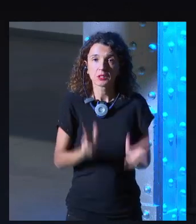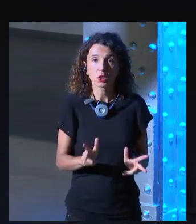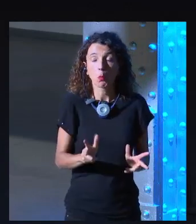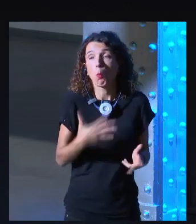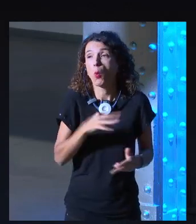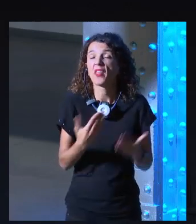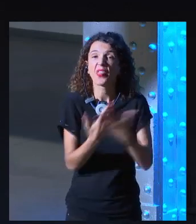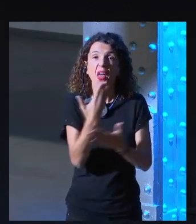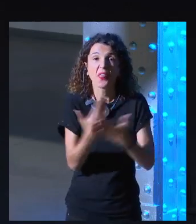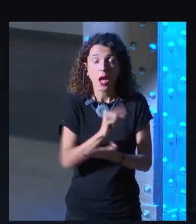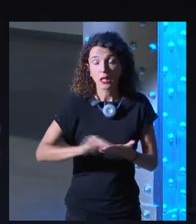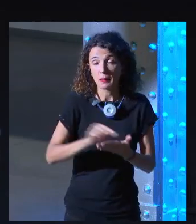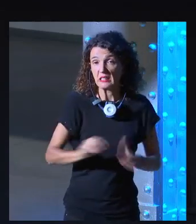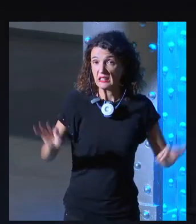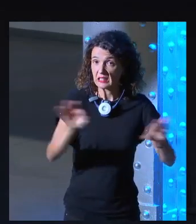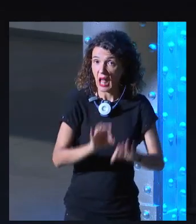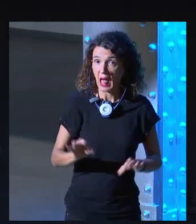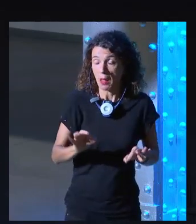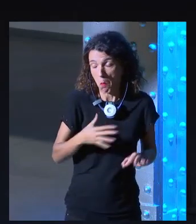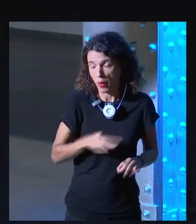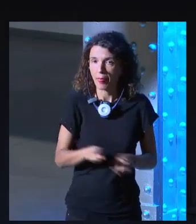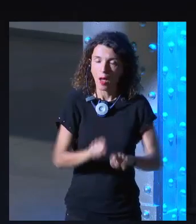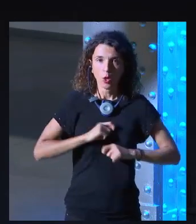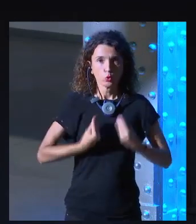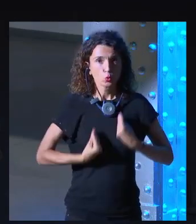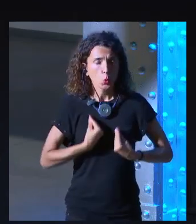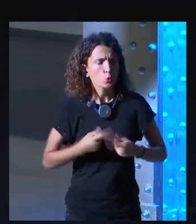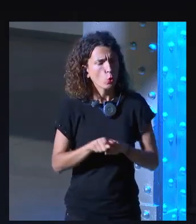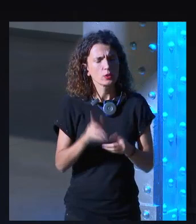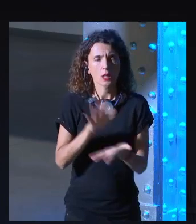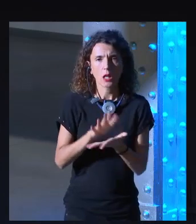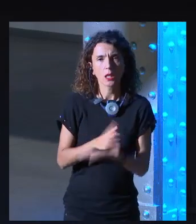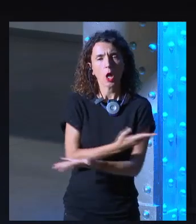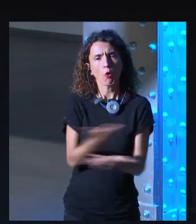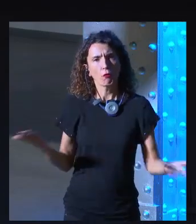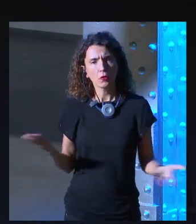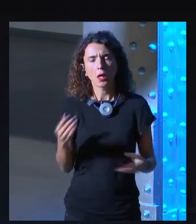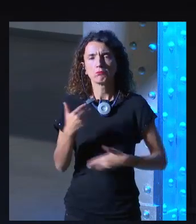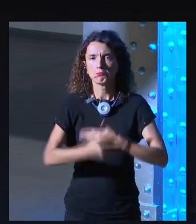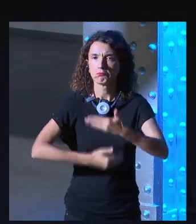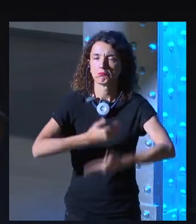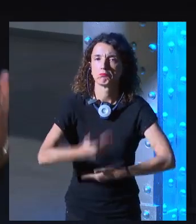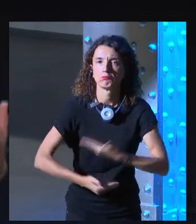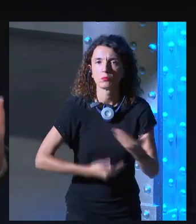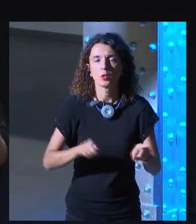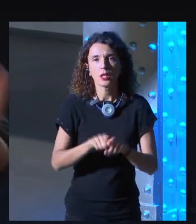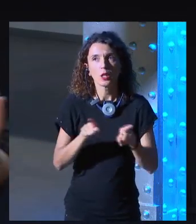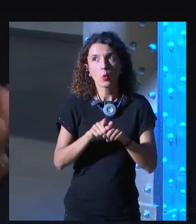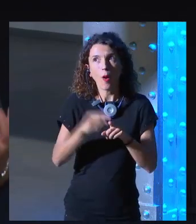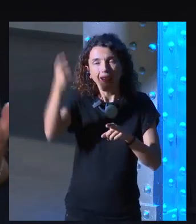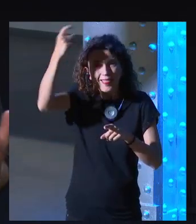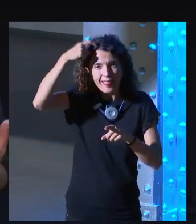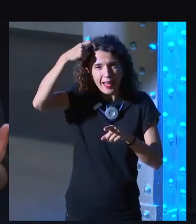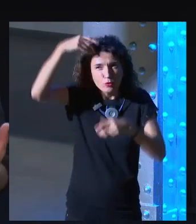this is frightening. But you have to trust that your unconscious self, or your bigger self,